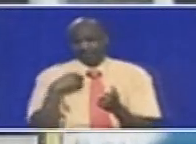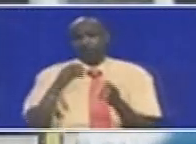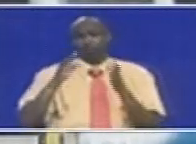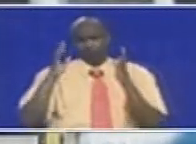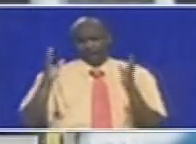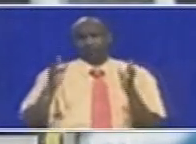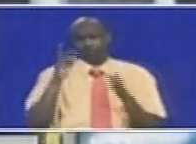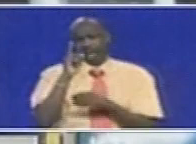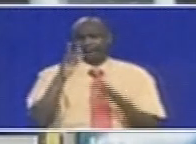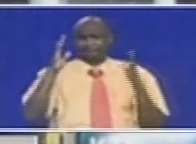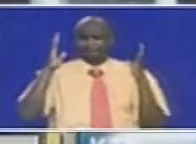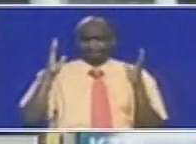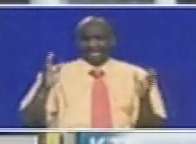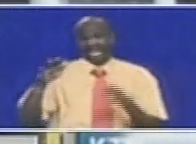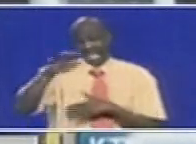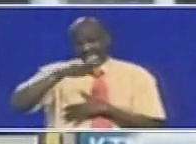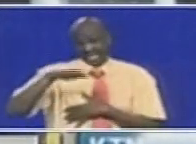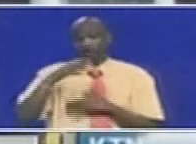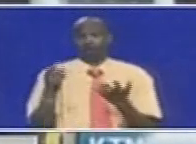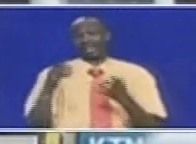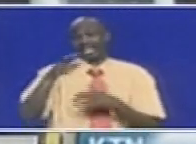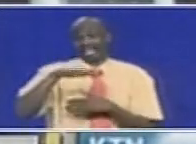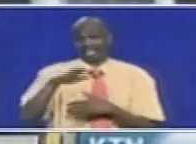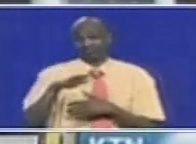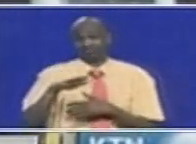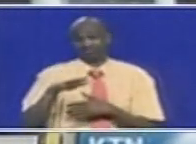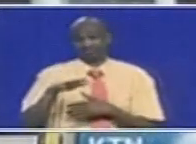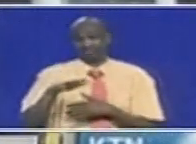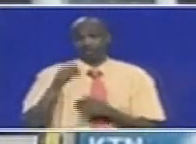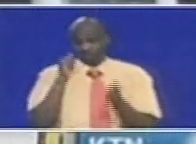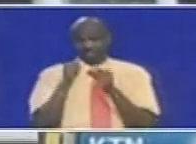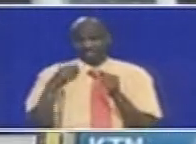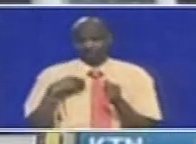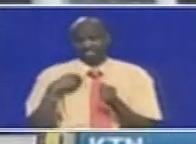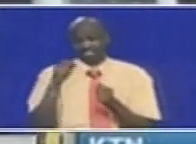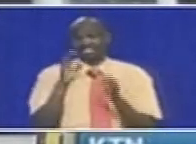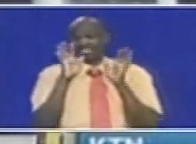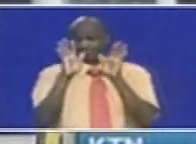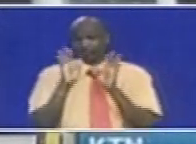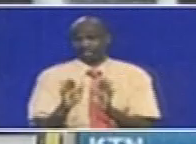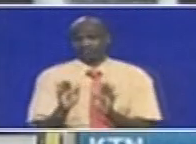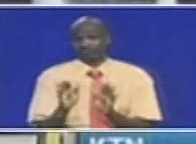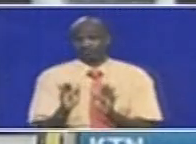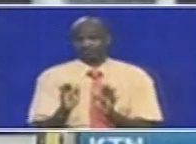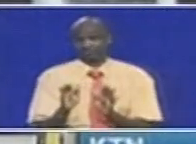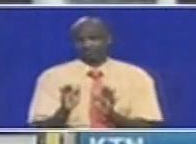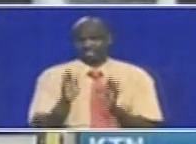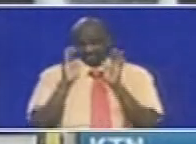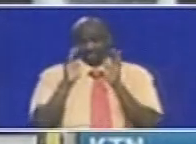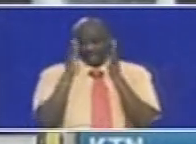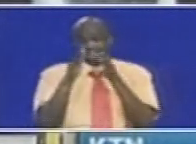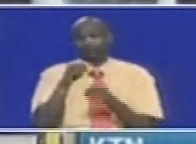large area, or an area where, which is receiving significant attention from us.